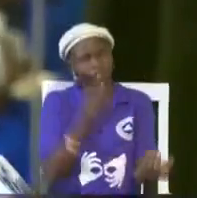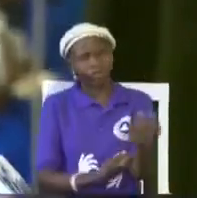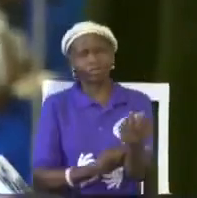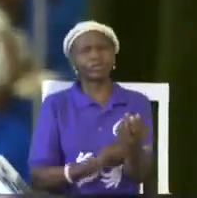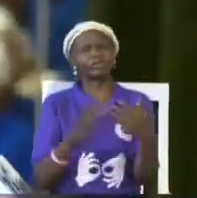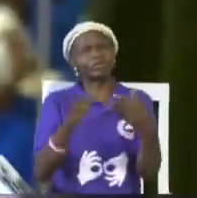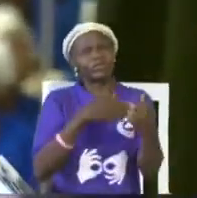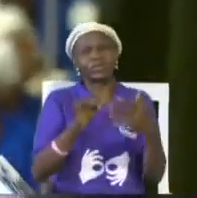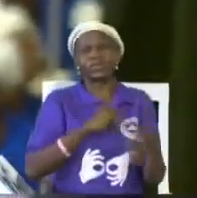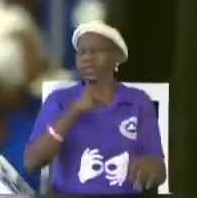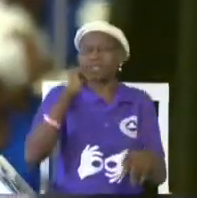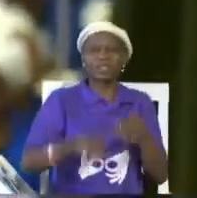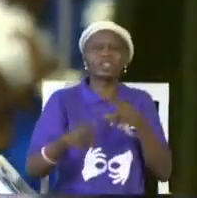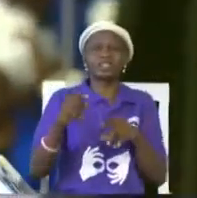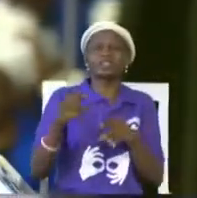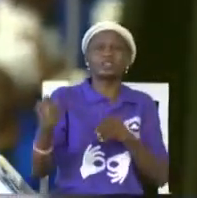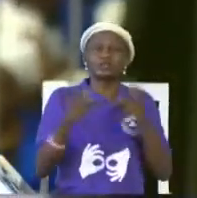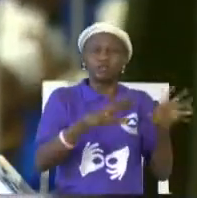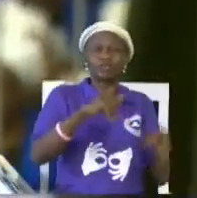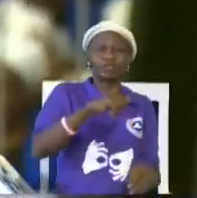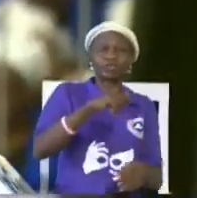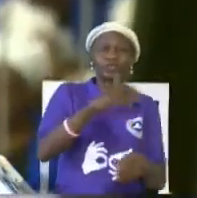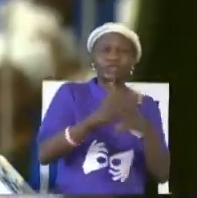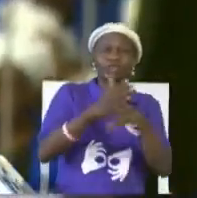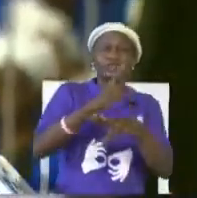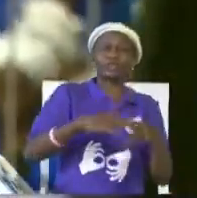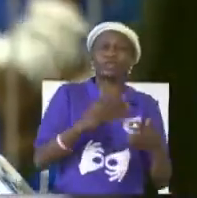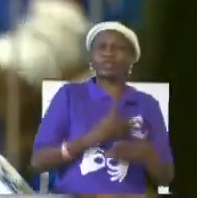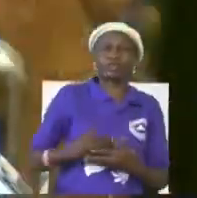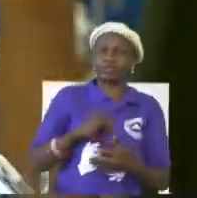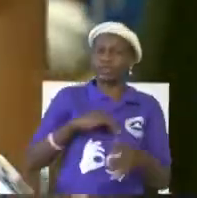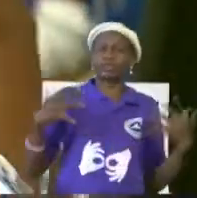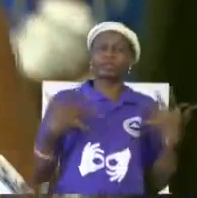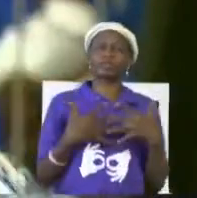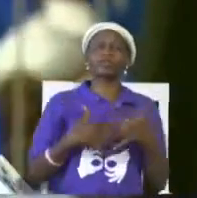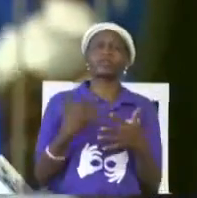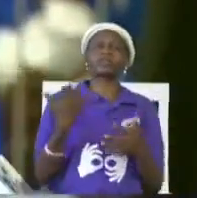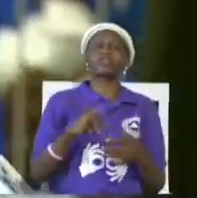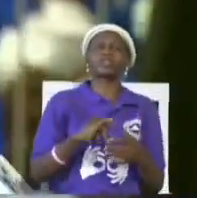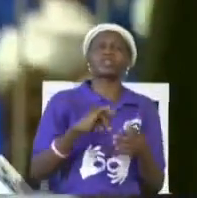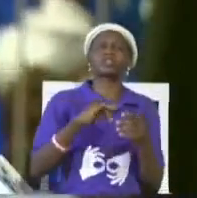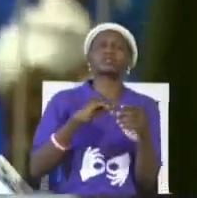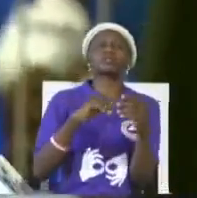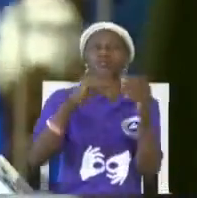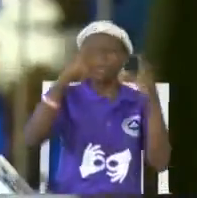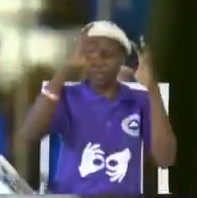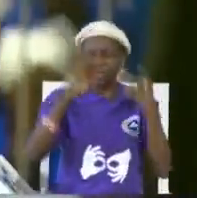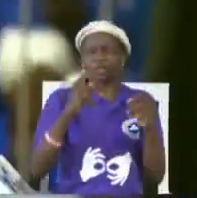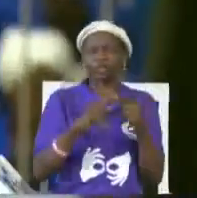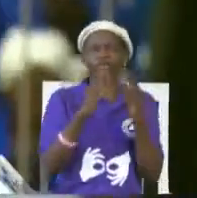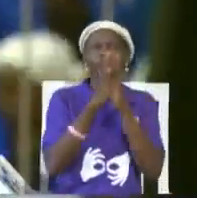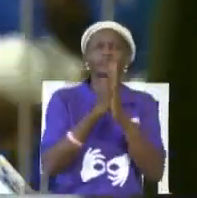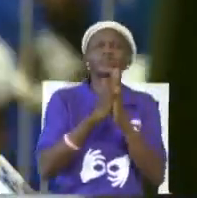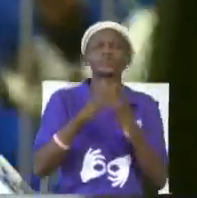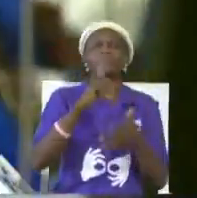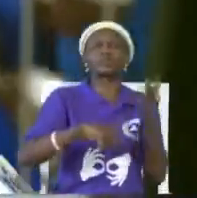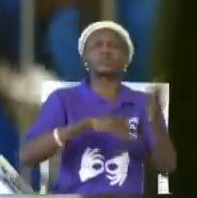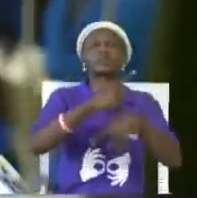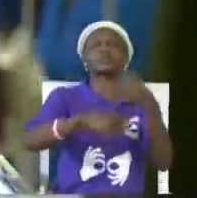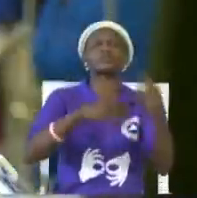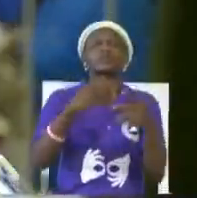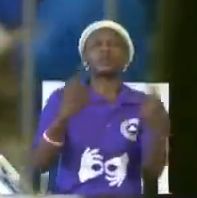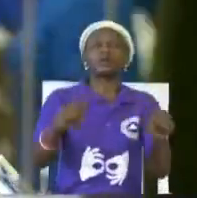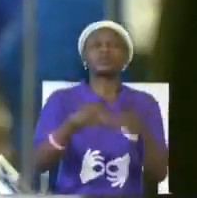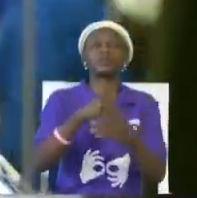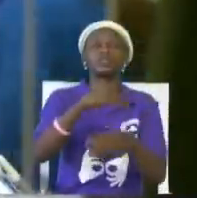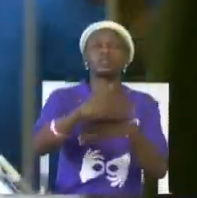case, I cannot put knife on your baby. I am scared." So we resigned to fate. And what happened in the process? One of